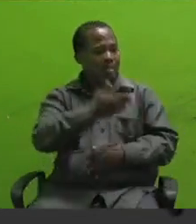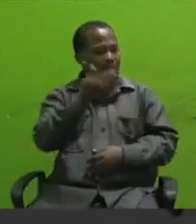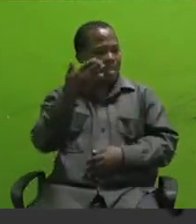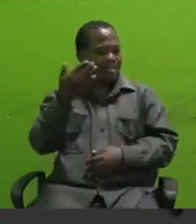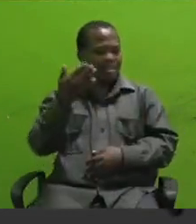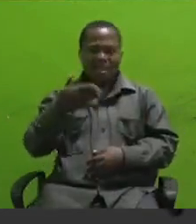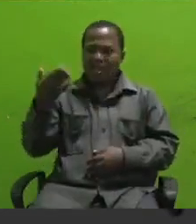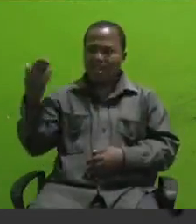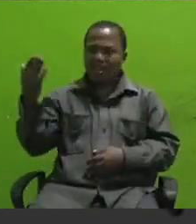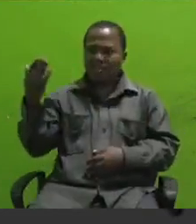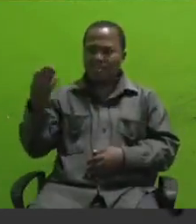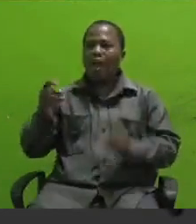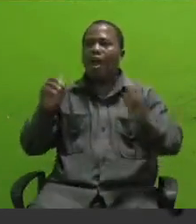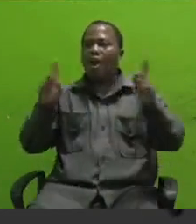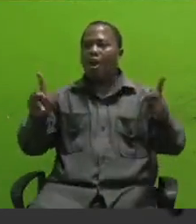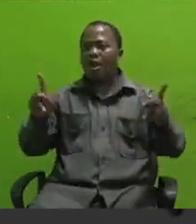Another?